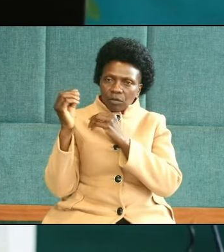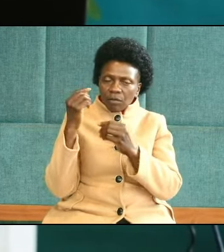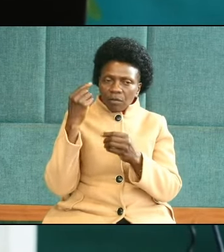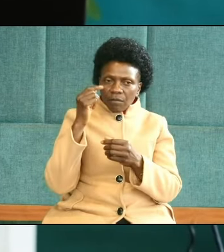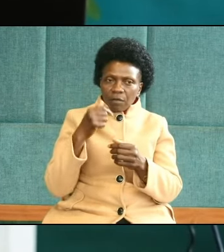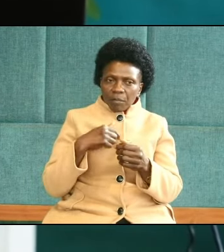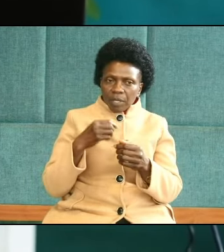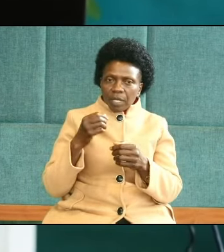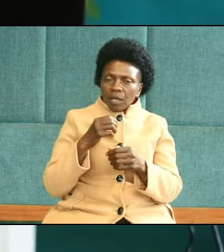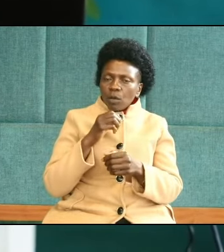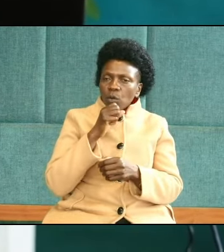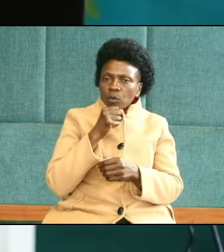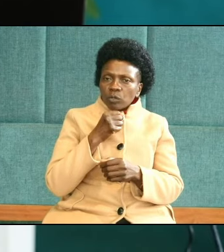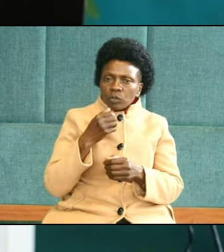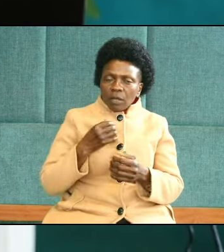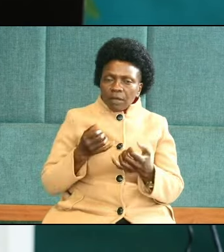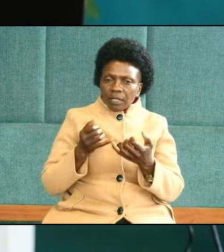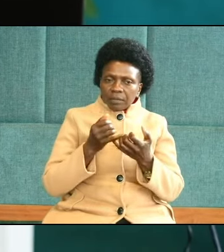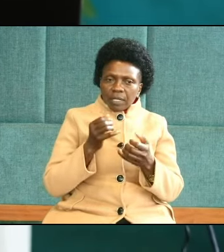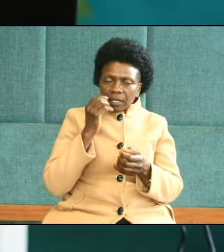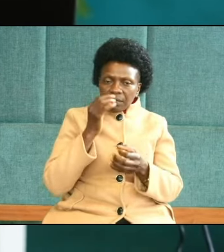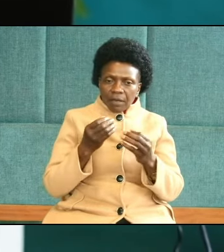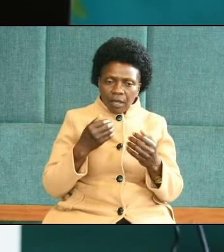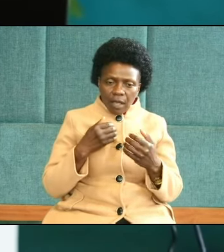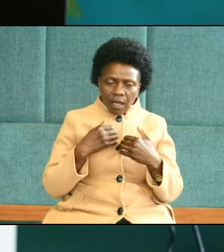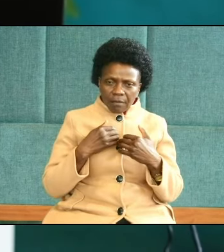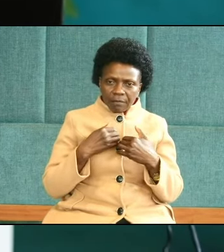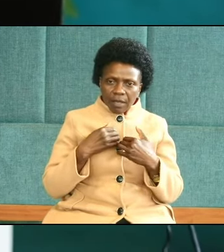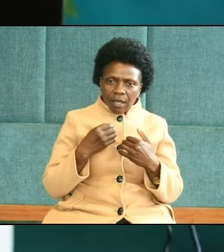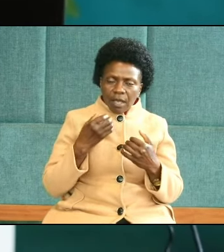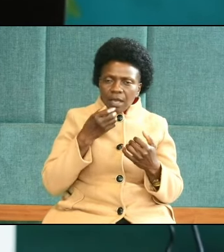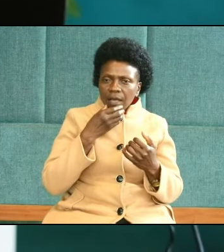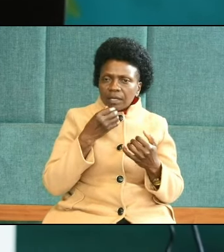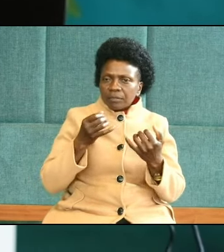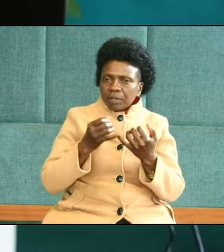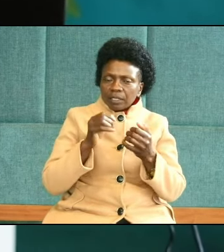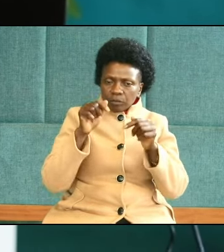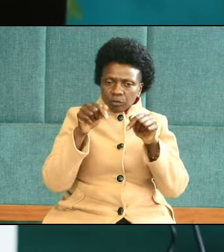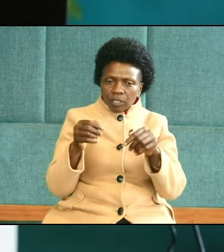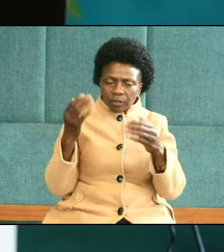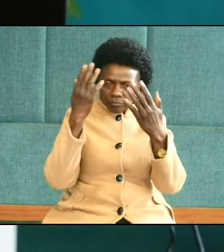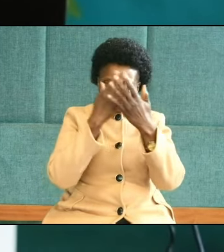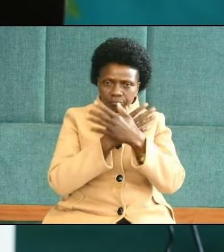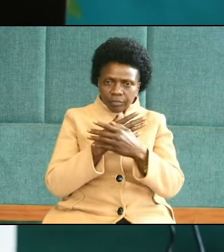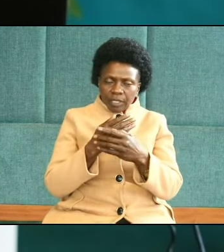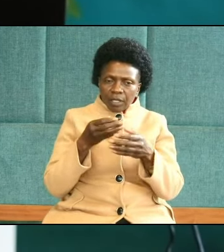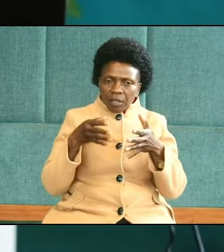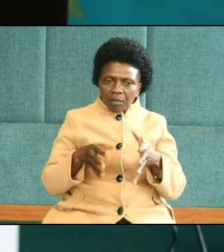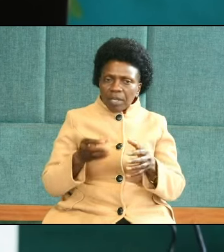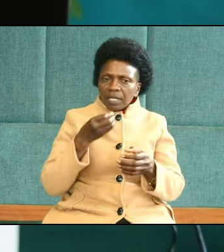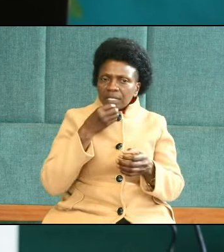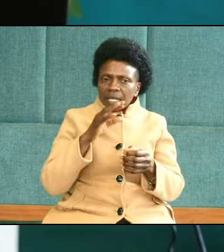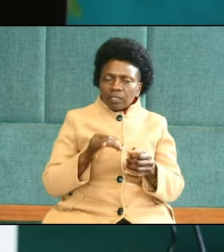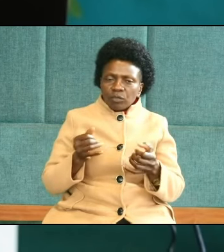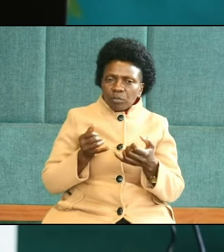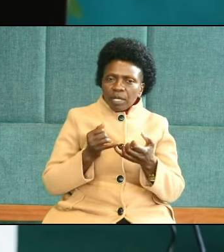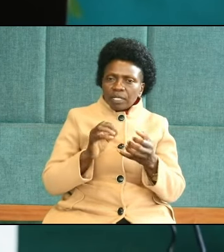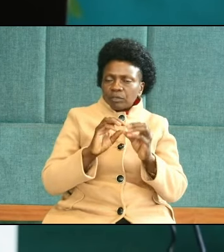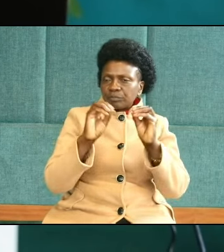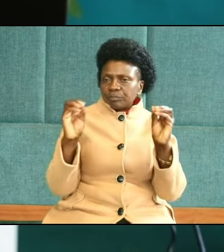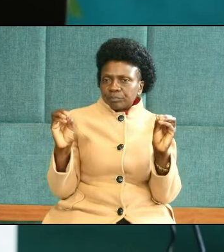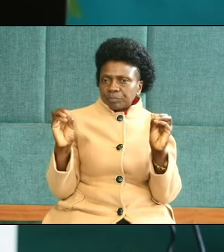too old to have a husband. If I should have hope, if I should have a husband tonight and should also bear sons, would you wait for them